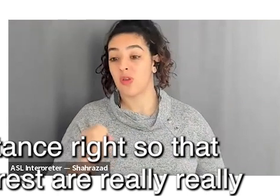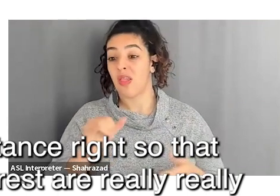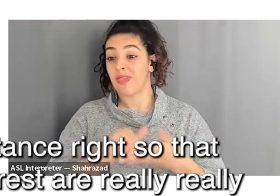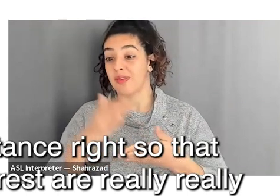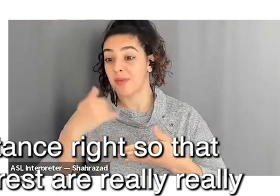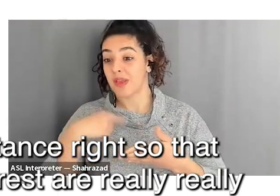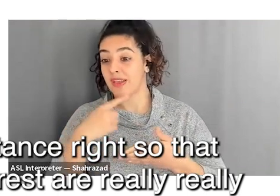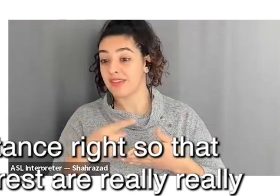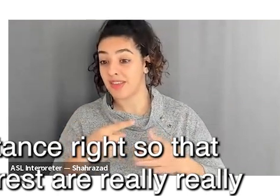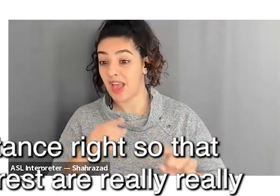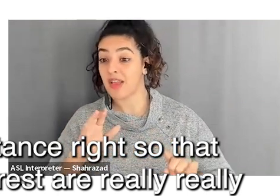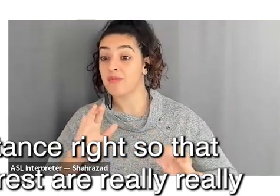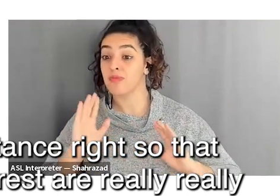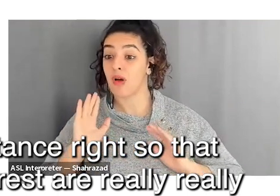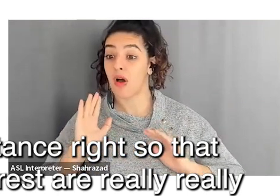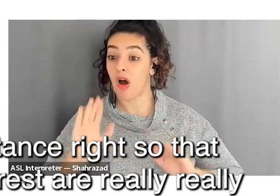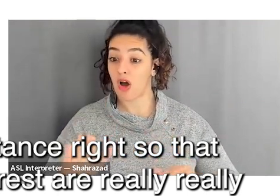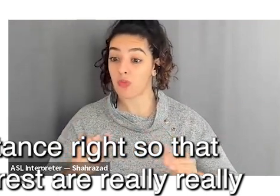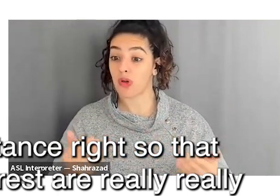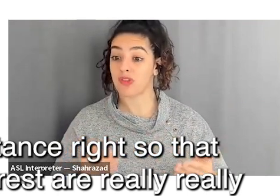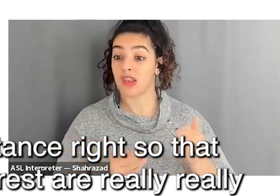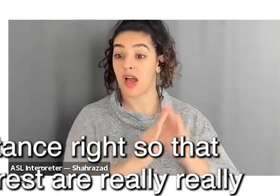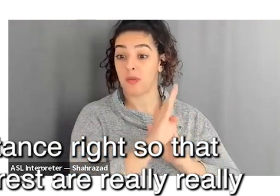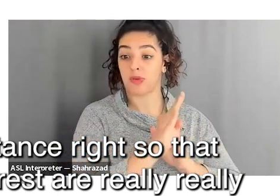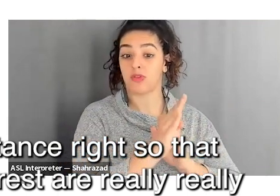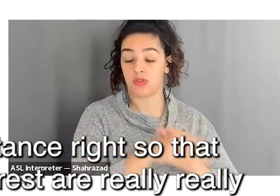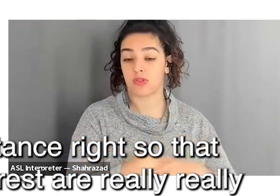recently this led me to read the